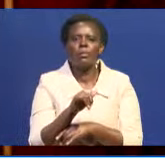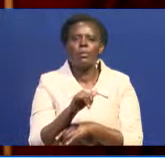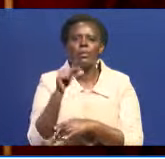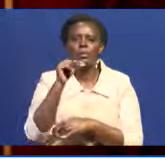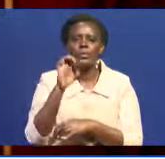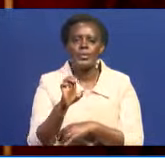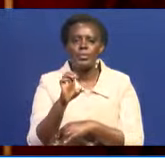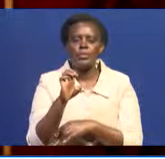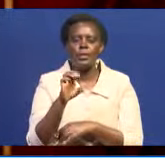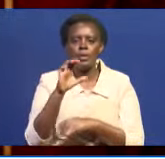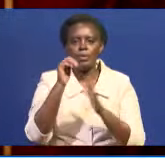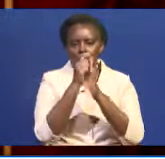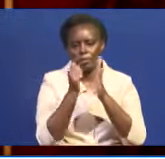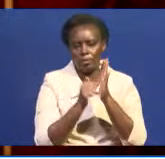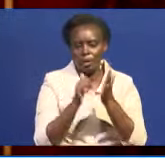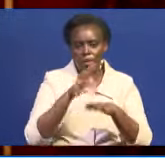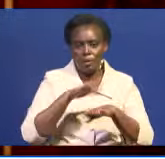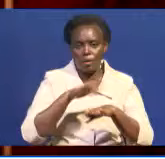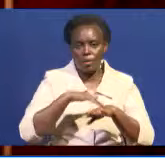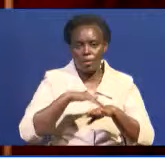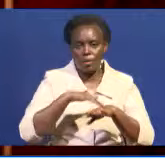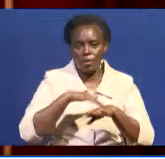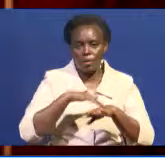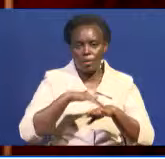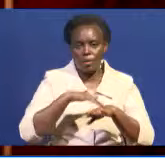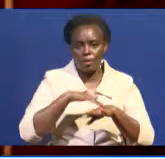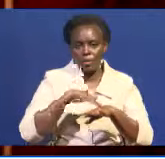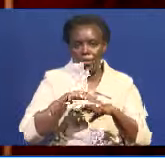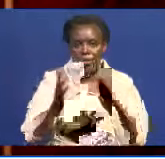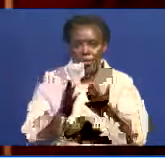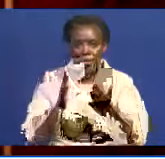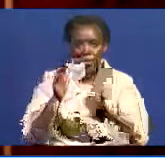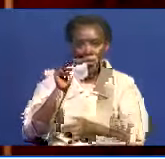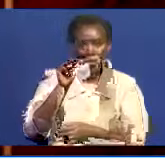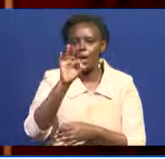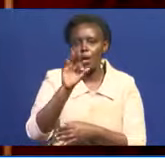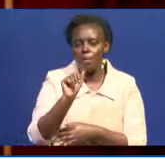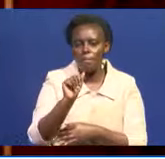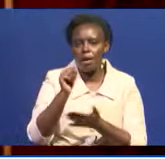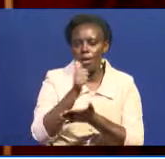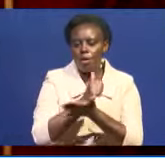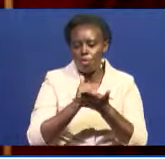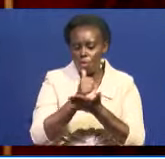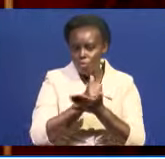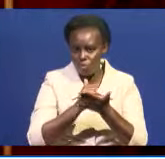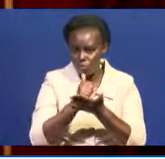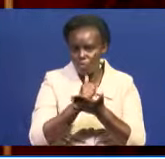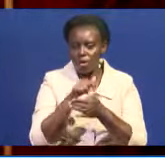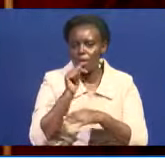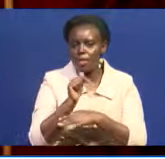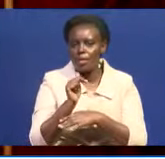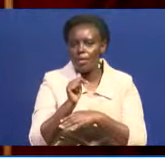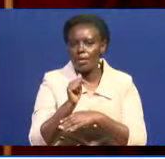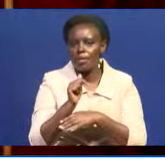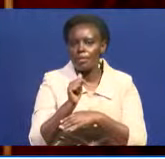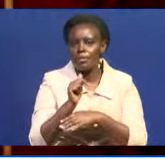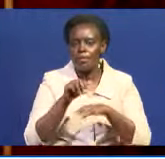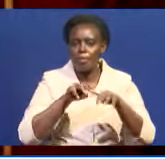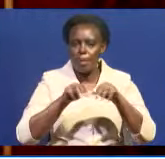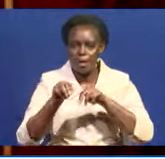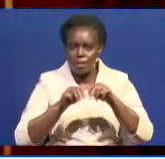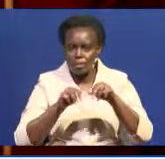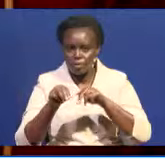the geospatial data on coffee shall be offered Coffee Directorate for his of data